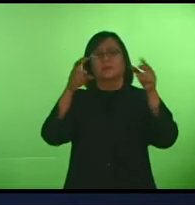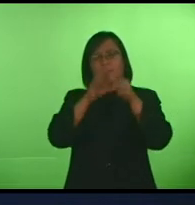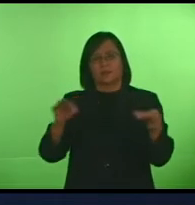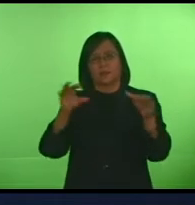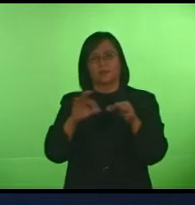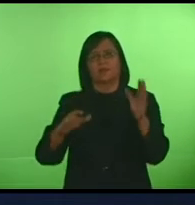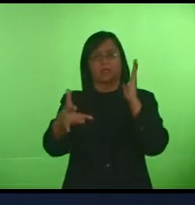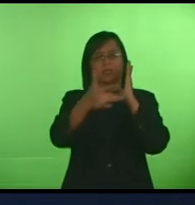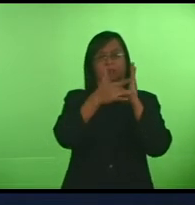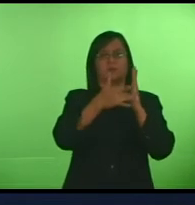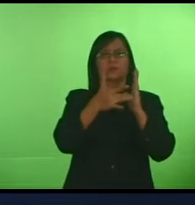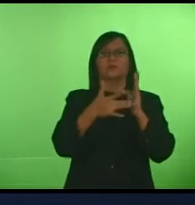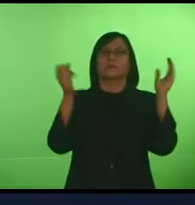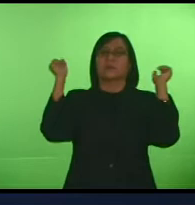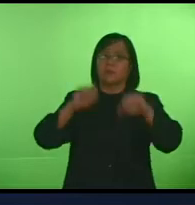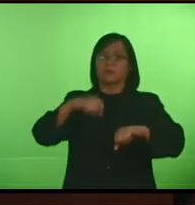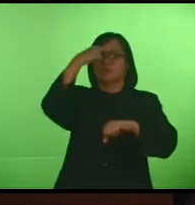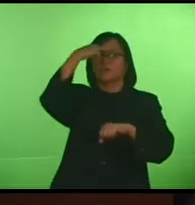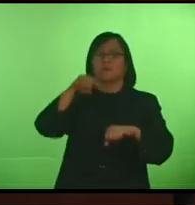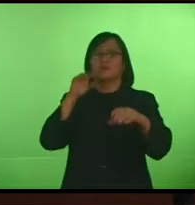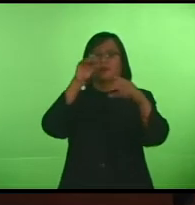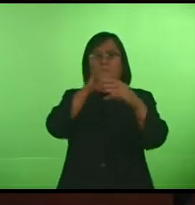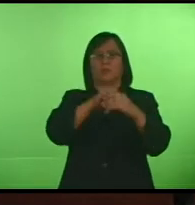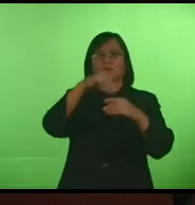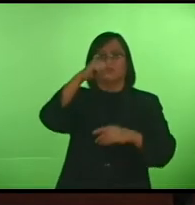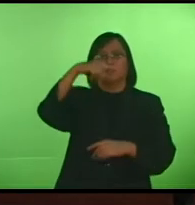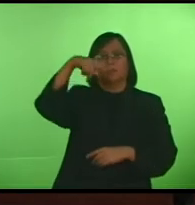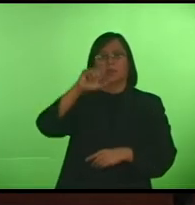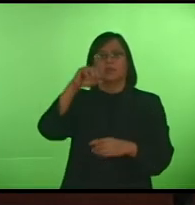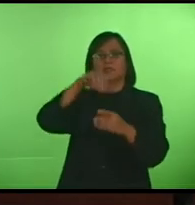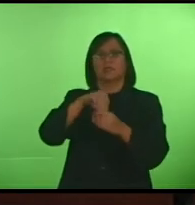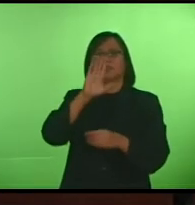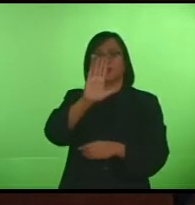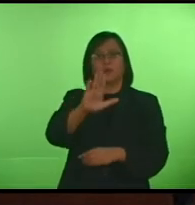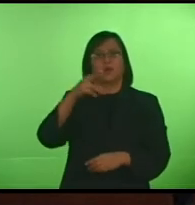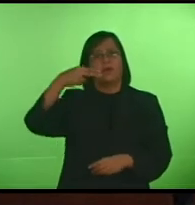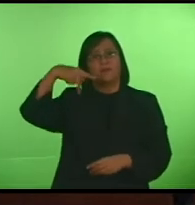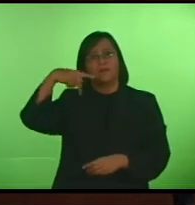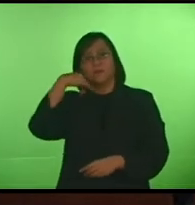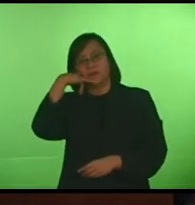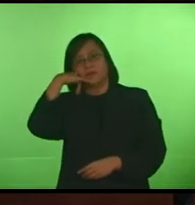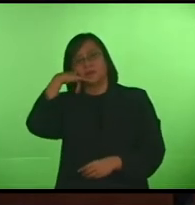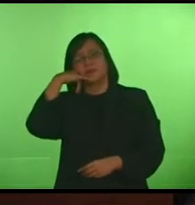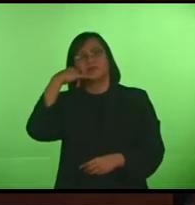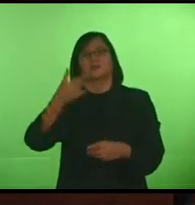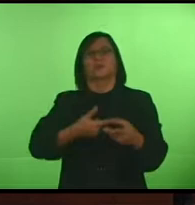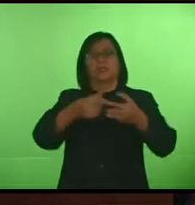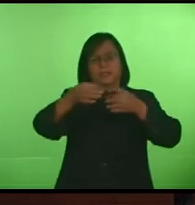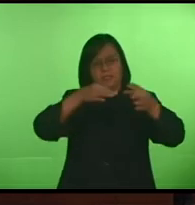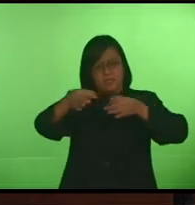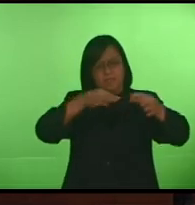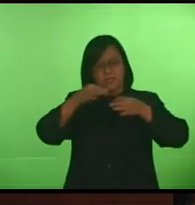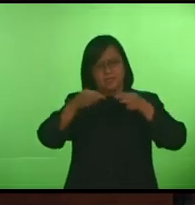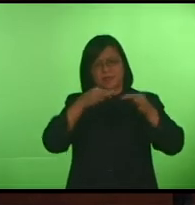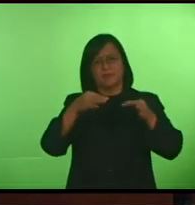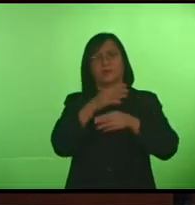possible to put GPS on your mobile phone. So you define the topic sentence and you also give more example on the